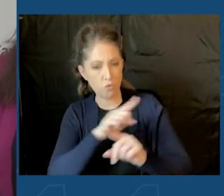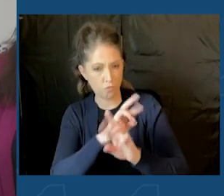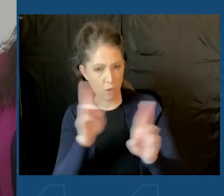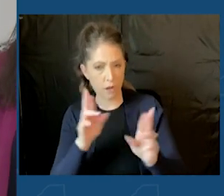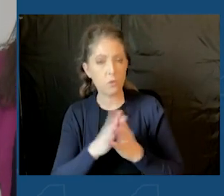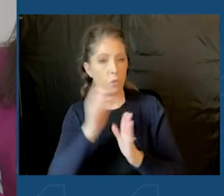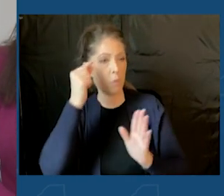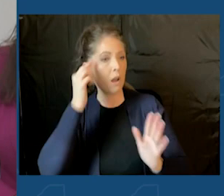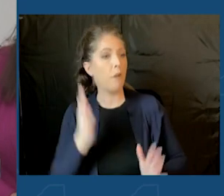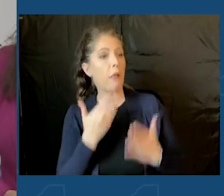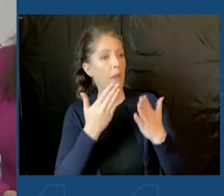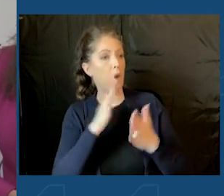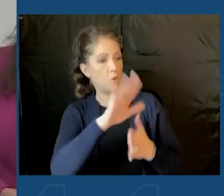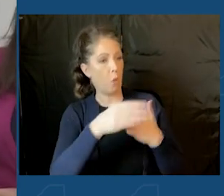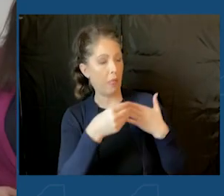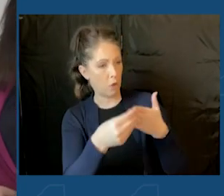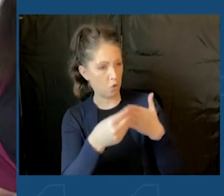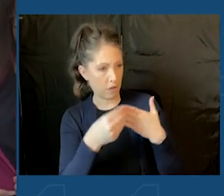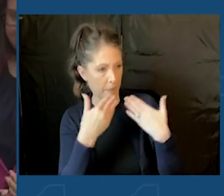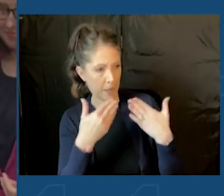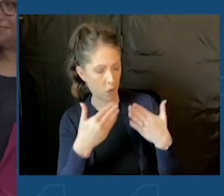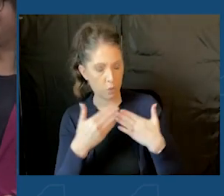your leadership. Thank you very much. Thank you.